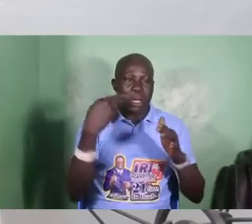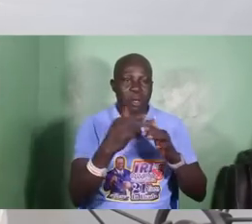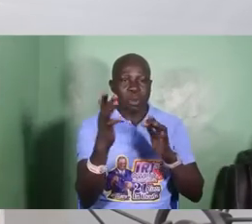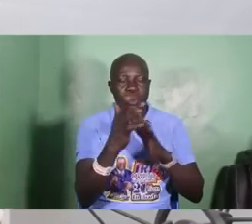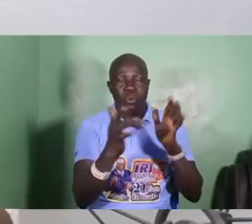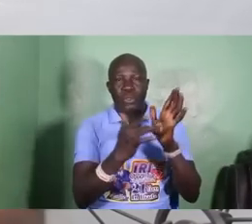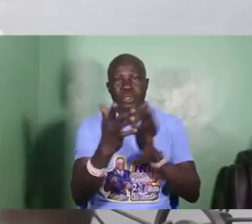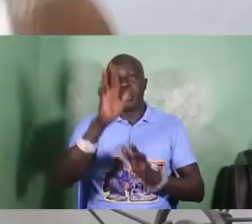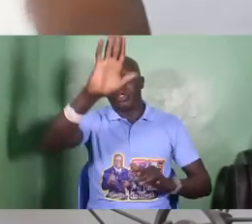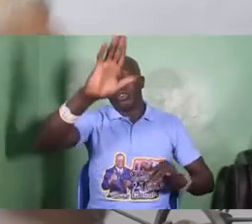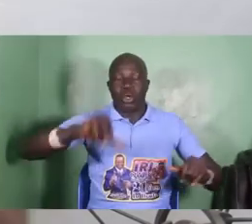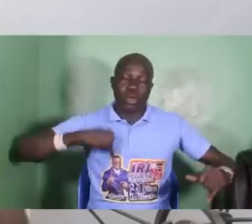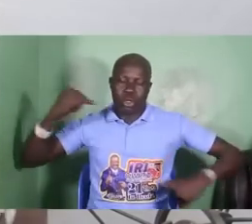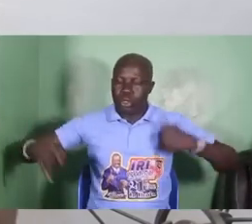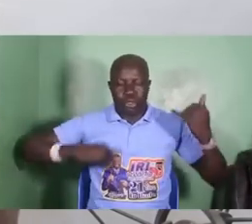In the name of Jesus,